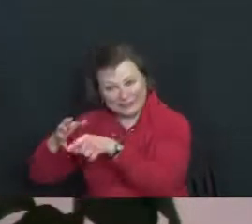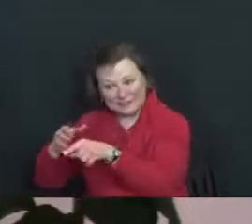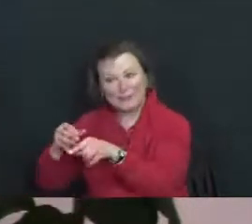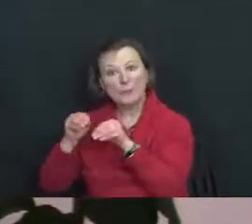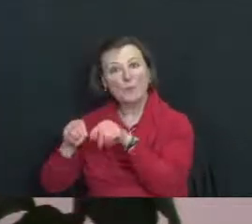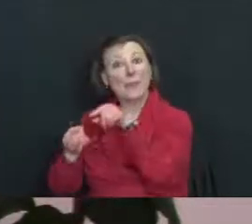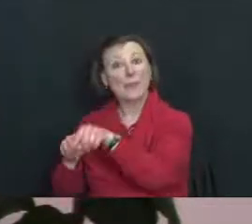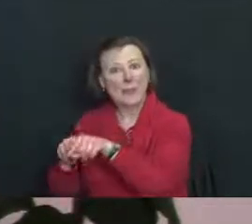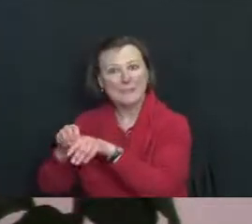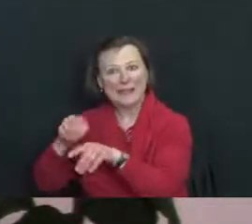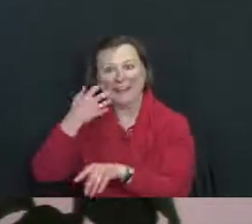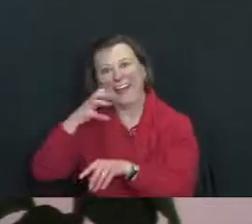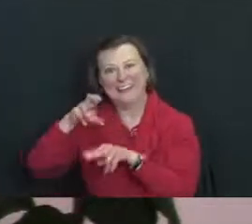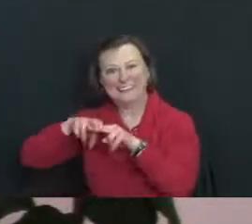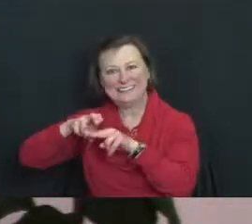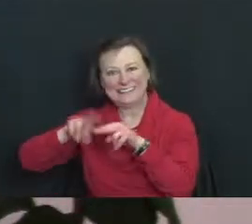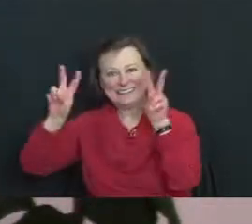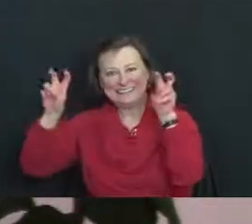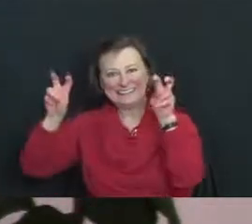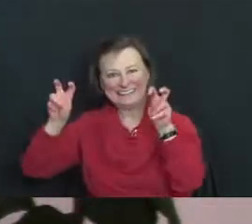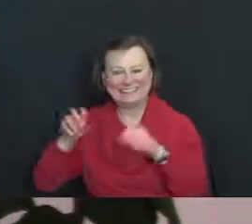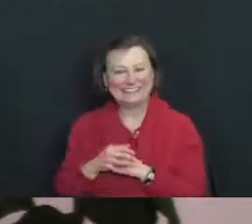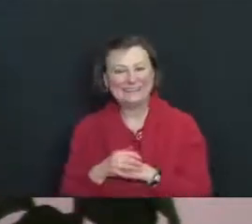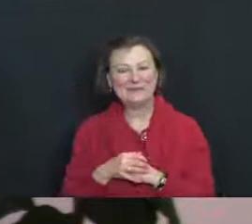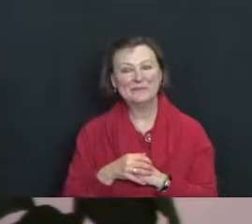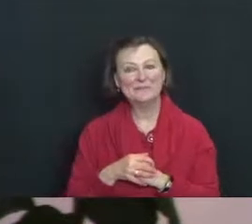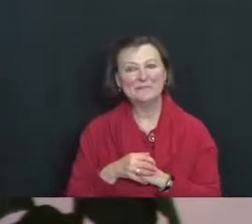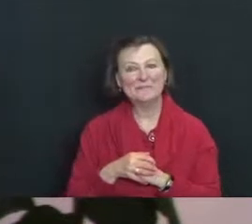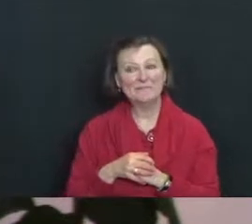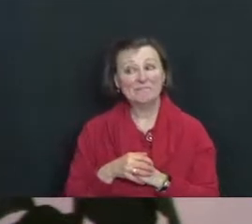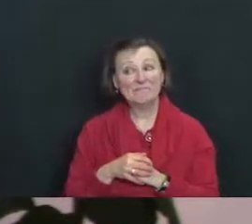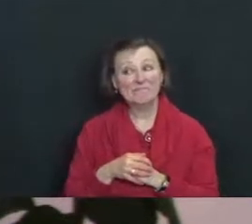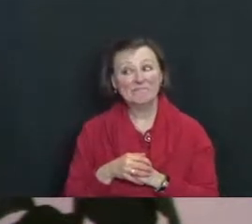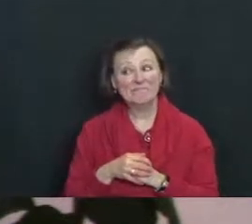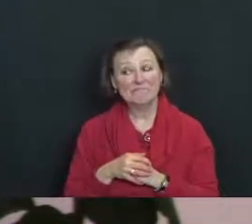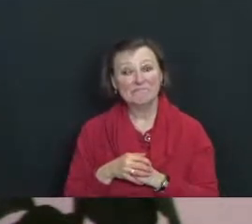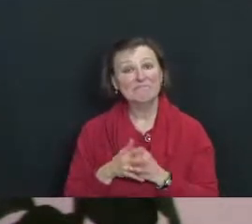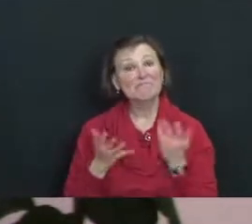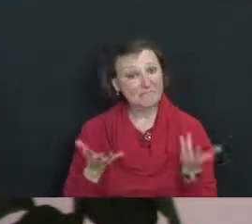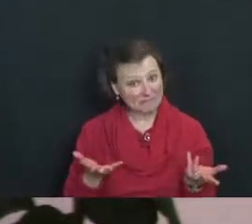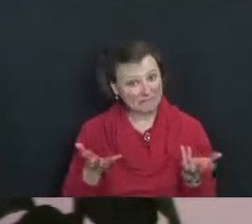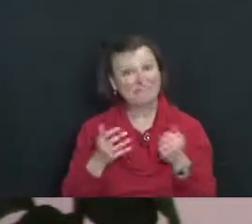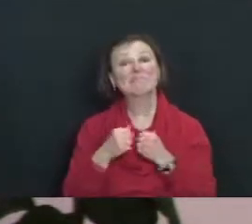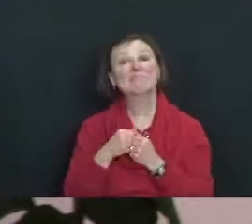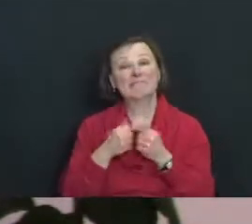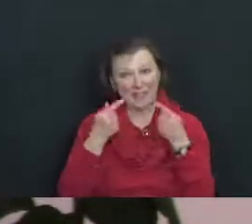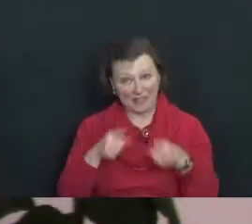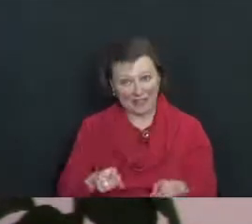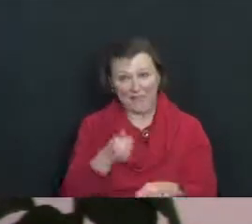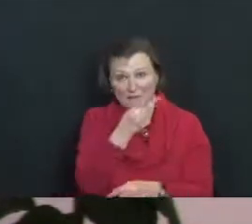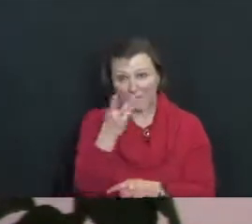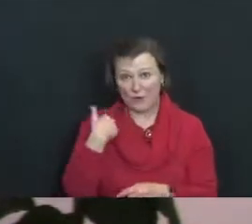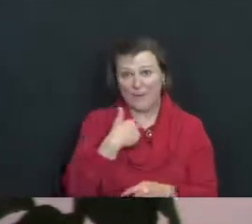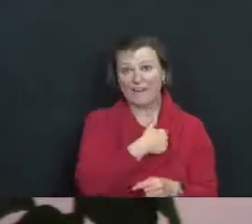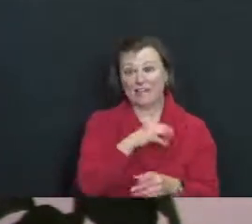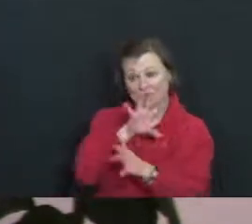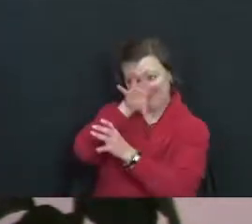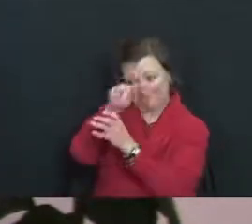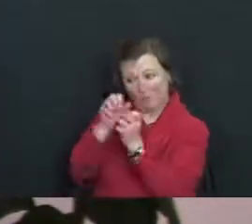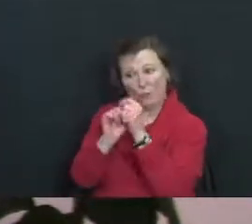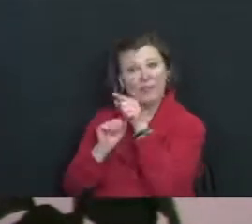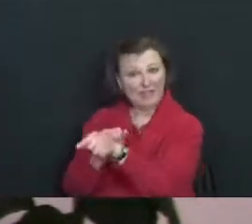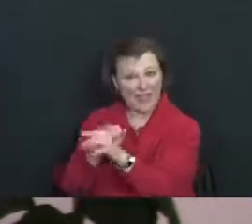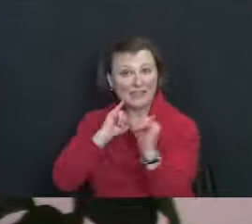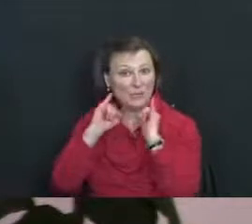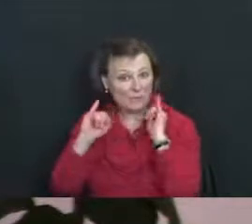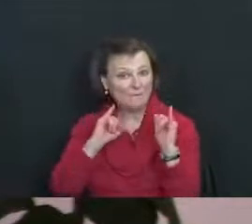them in the hot seat, as he put it. And so it was that a few of us came to participate in this interview. It